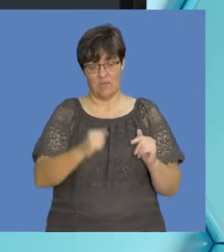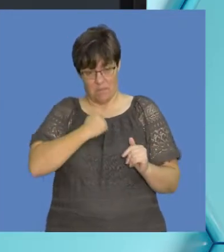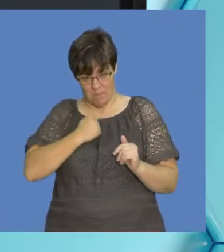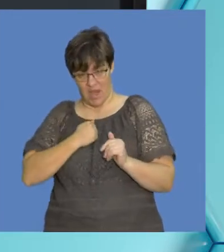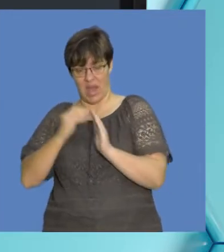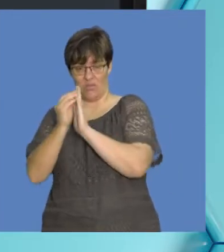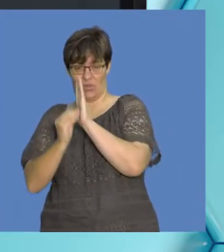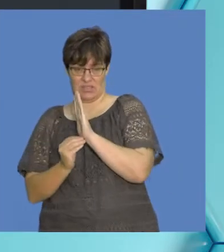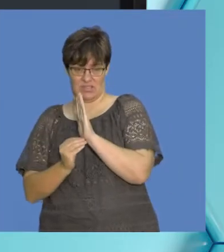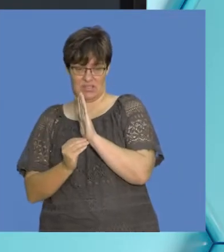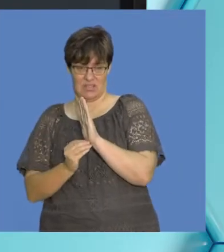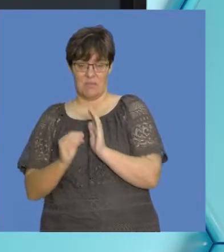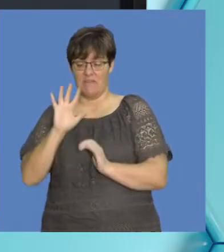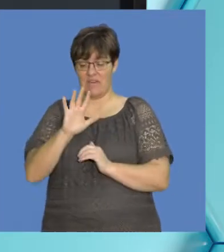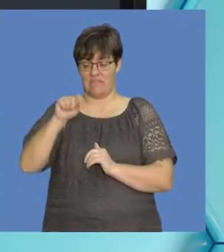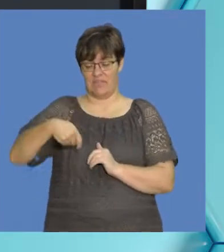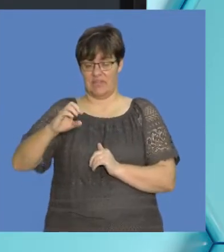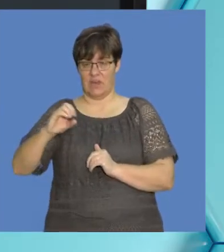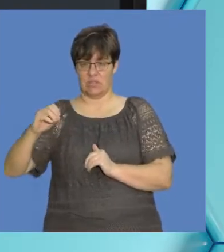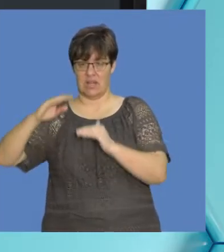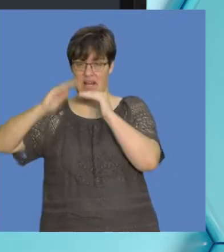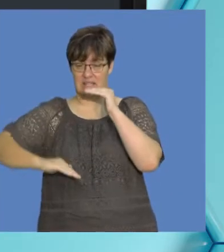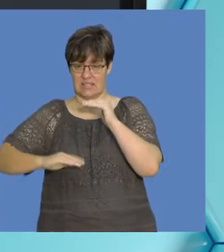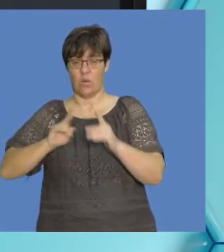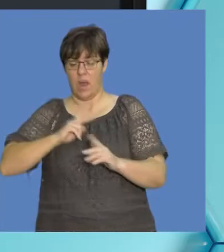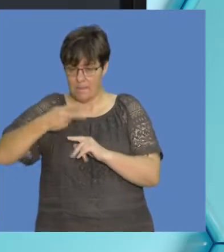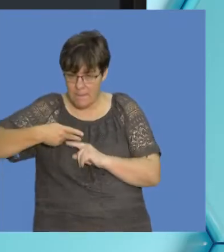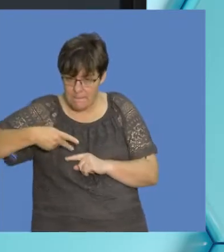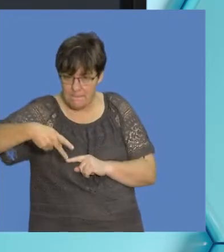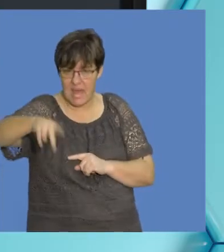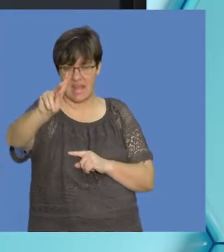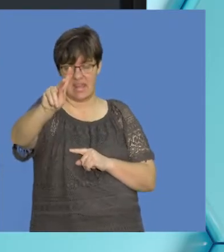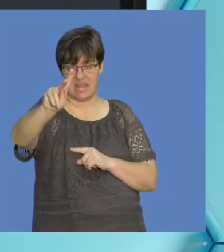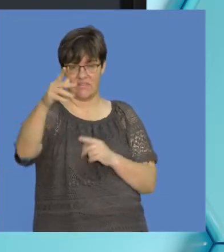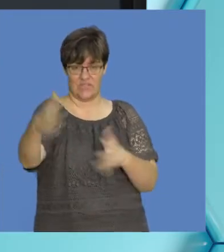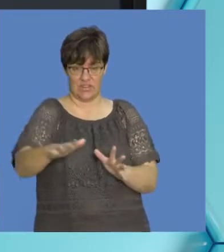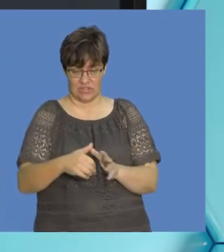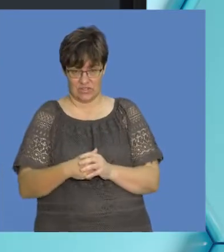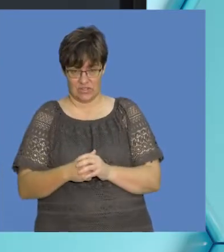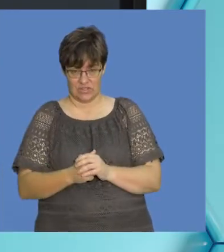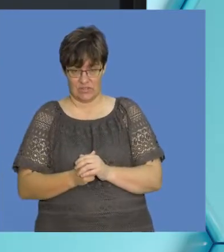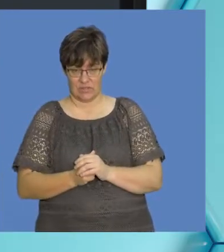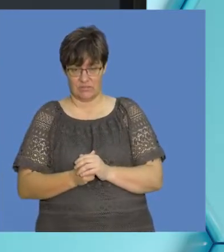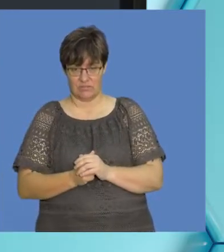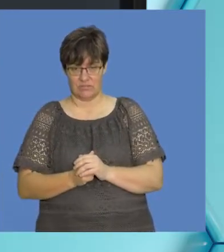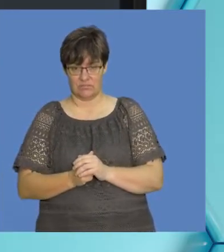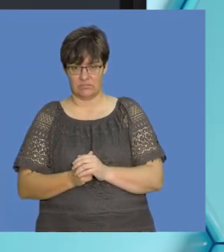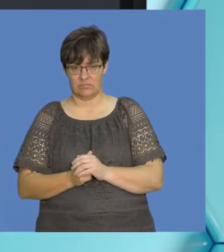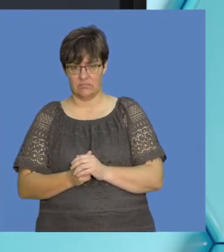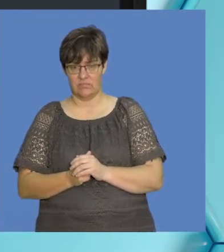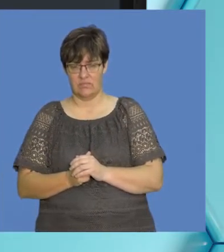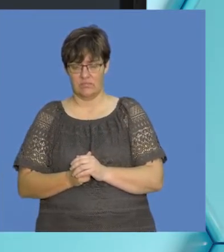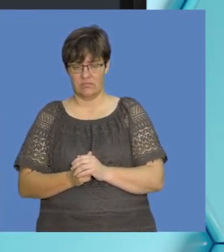records, I have 5,000 rand less. Why? I've paid out of my account. Okay, but now look at it